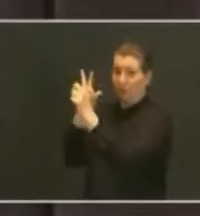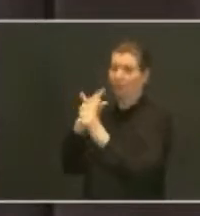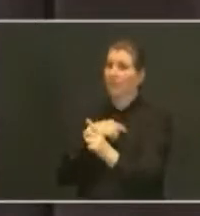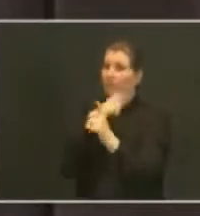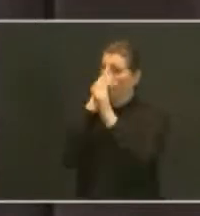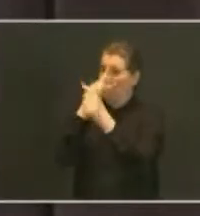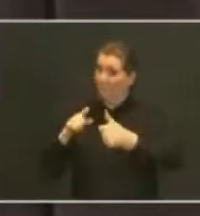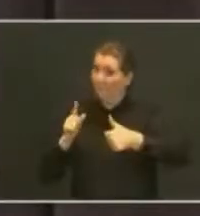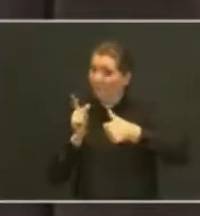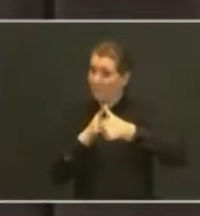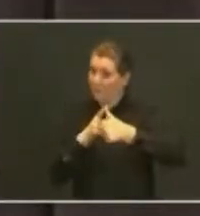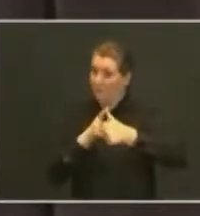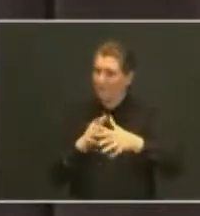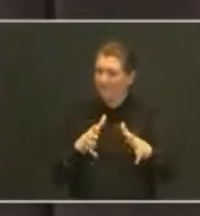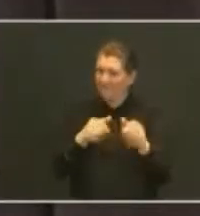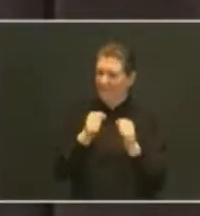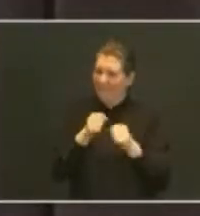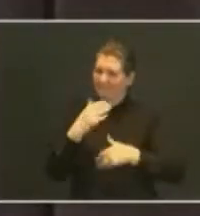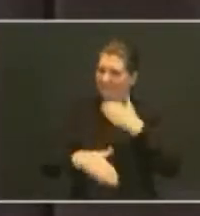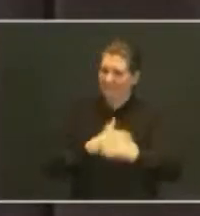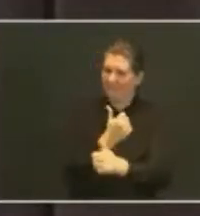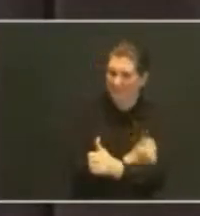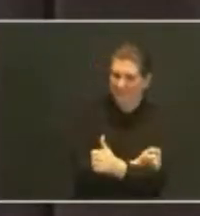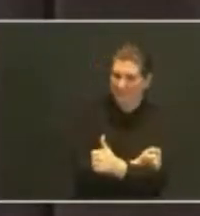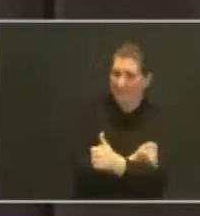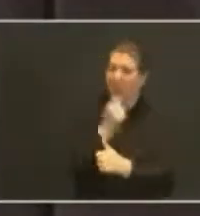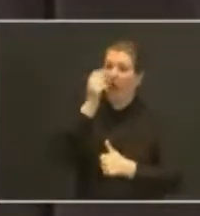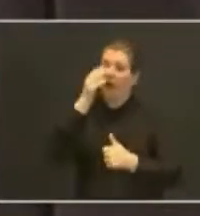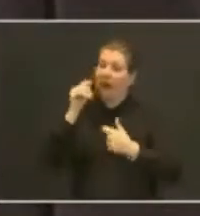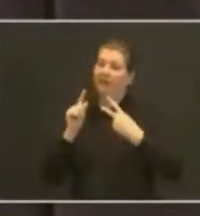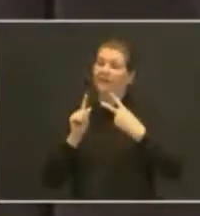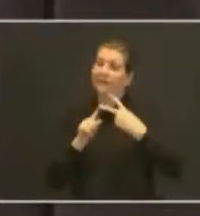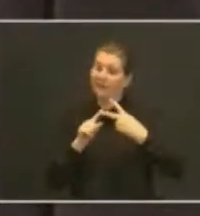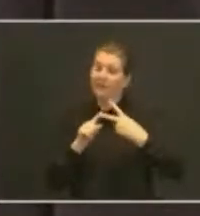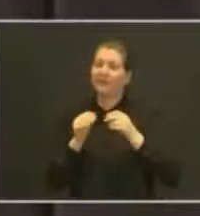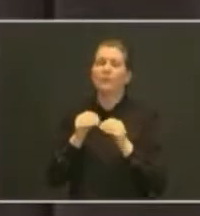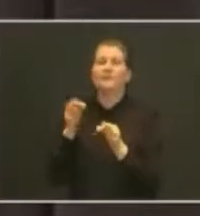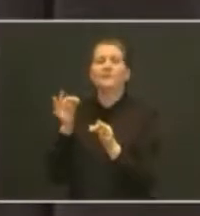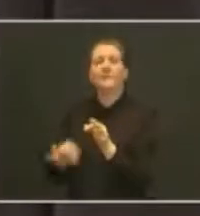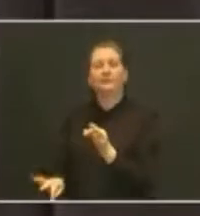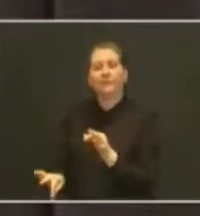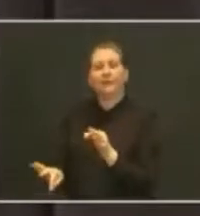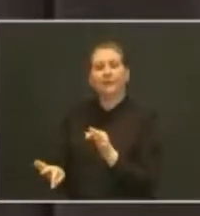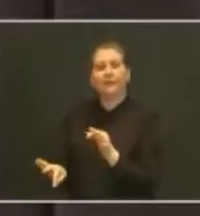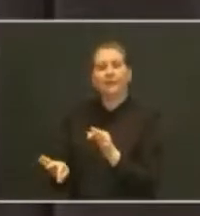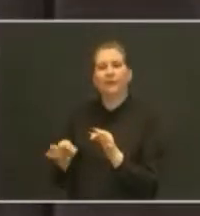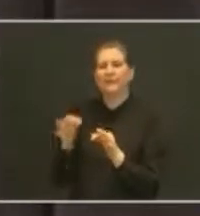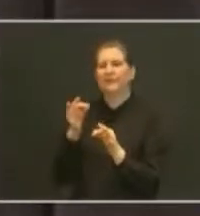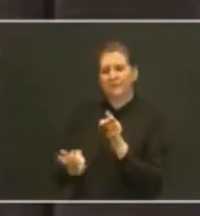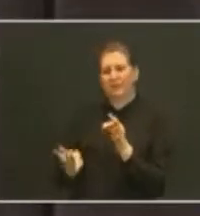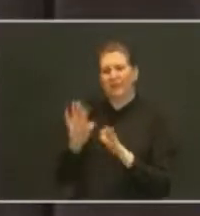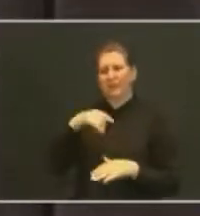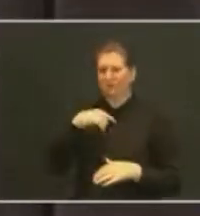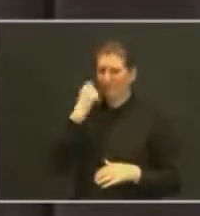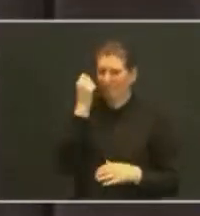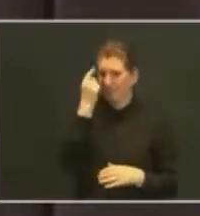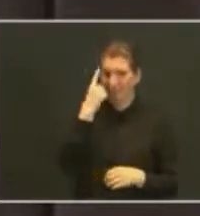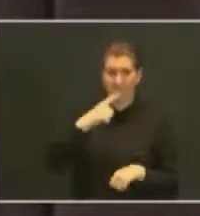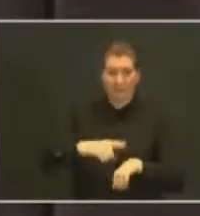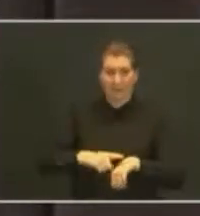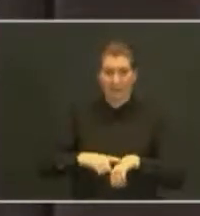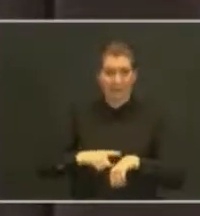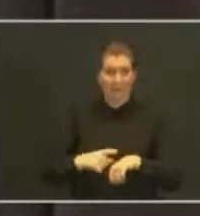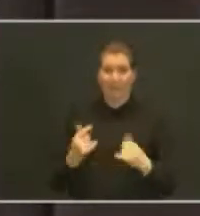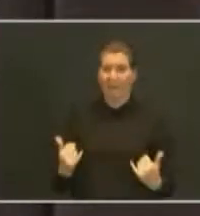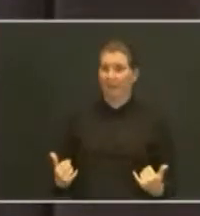does that look like? We're focused on that. We understand it's time. As I said, running the mass